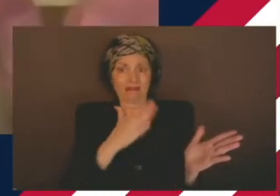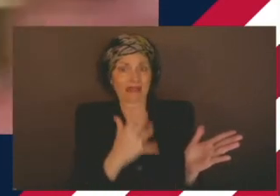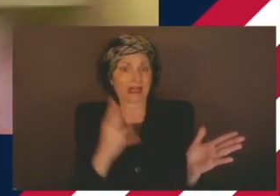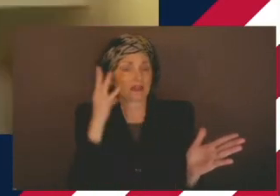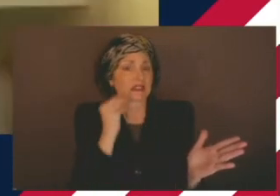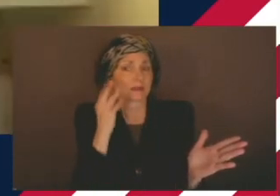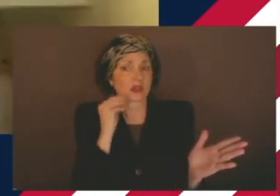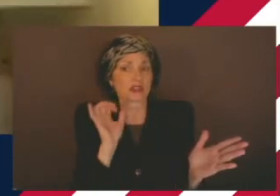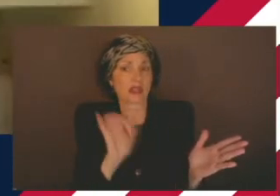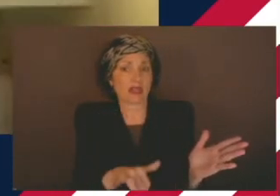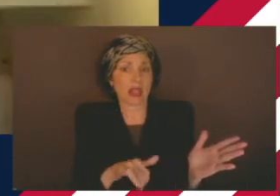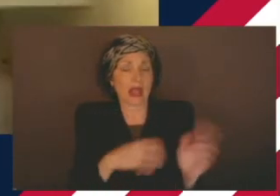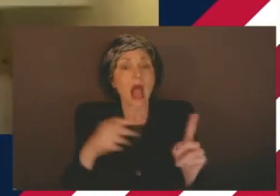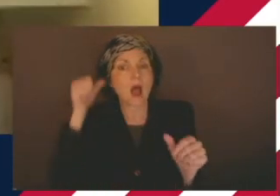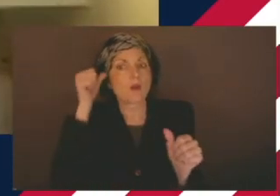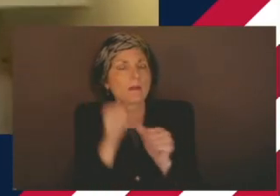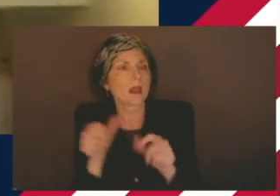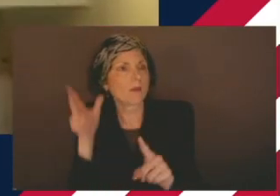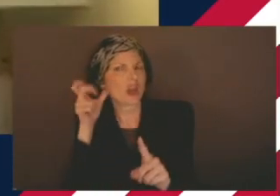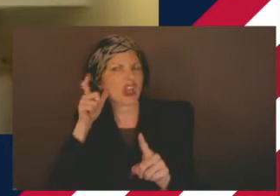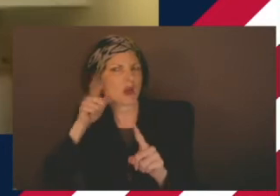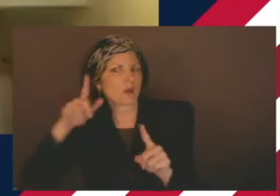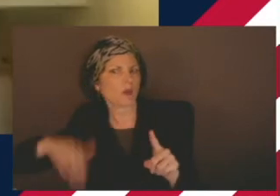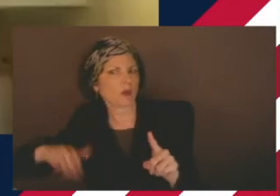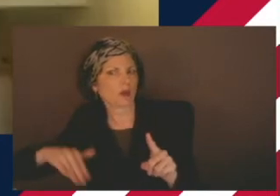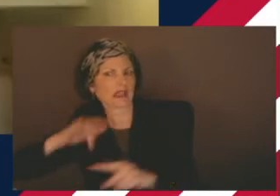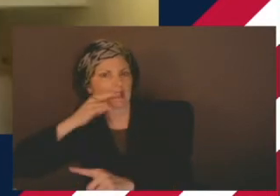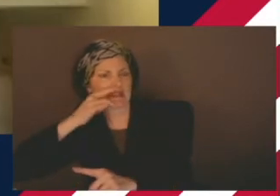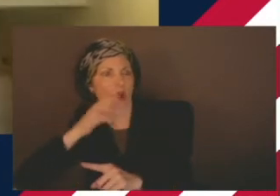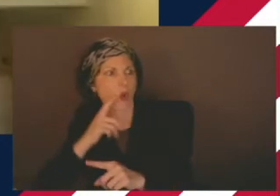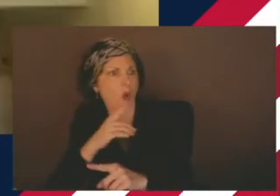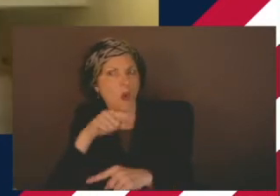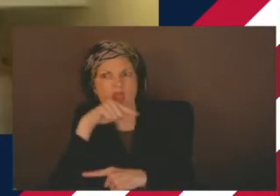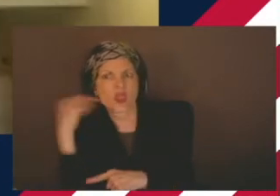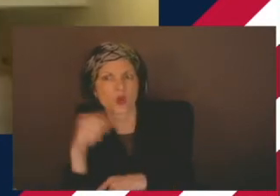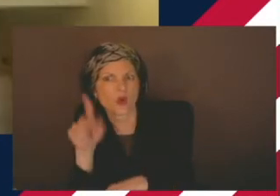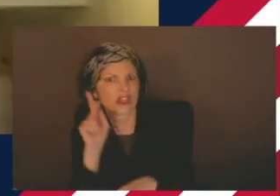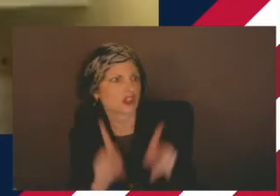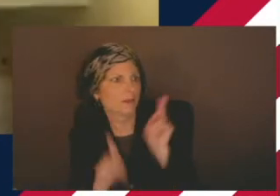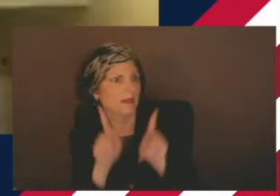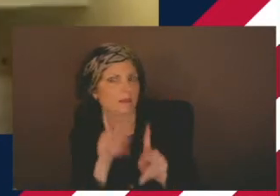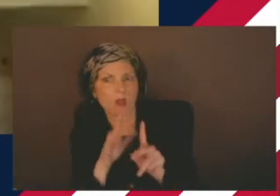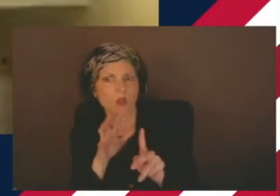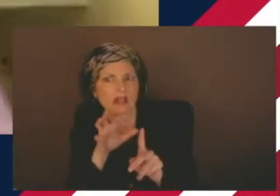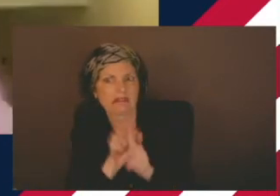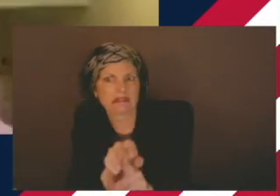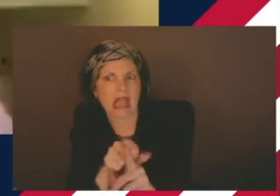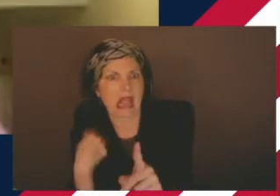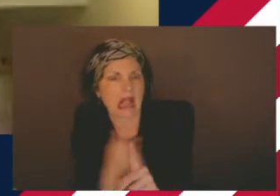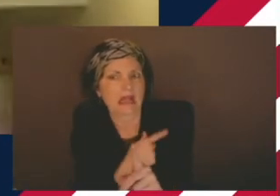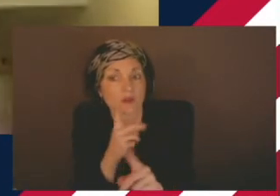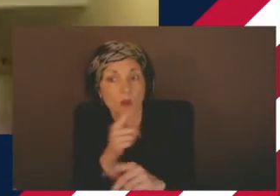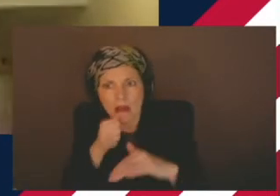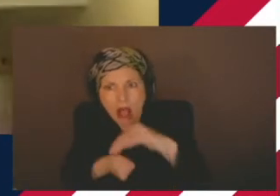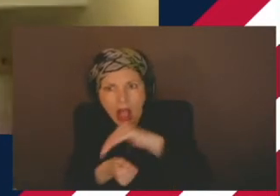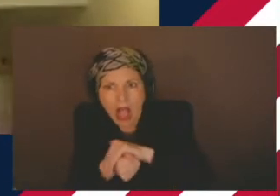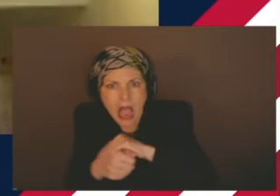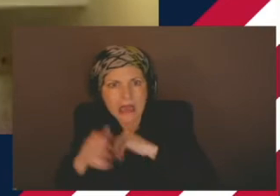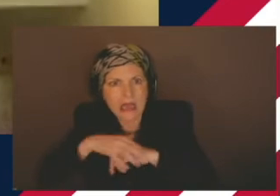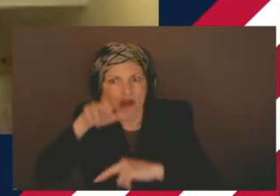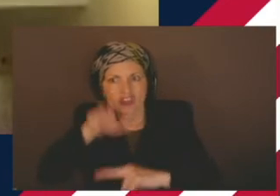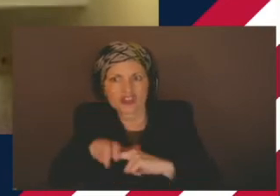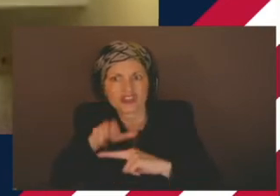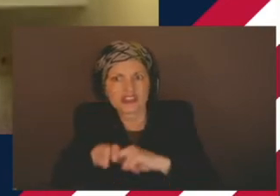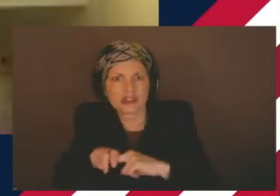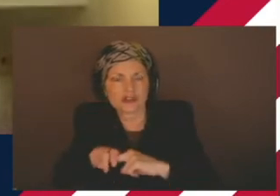Russians were attacking drills where they taught us to hide underneath the seats. But now you all are just having to go through so much more.